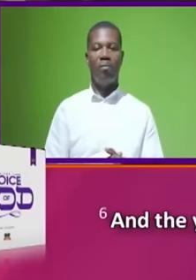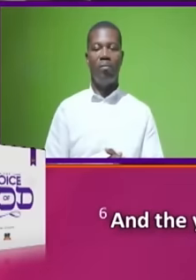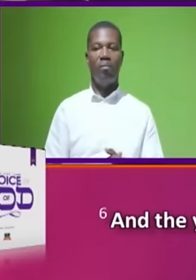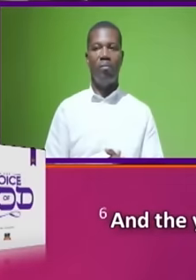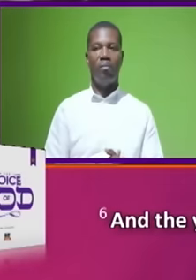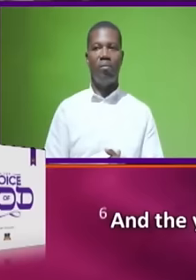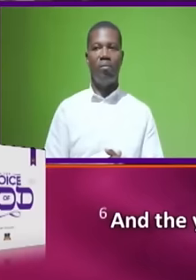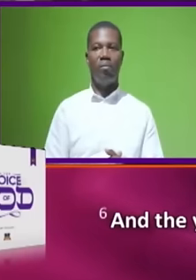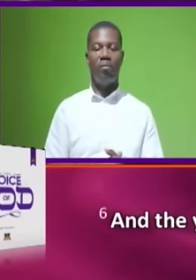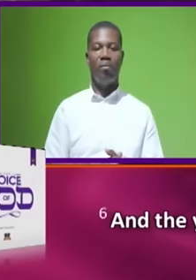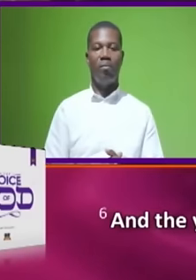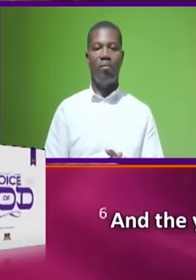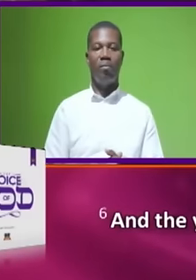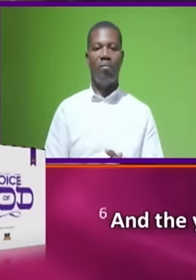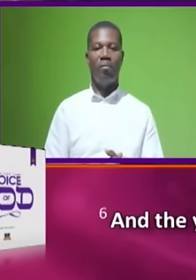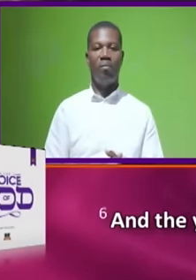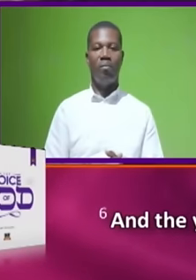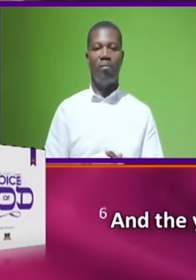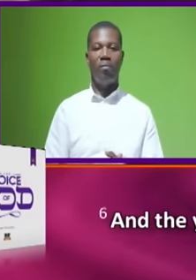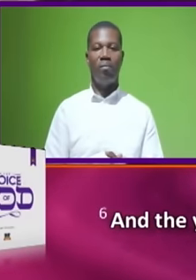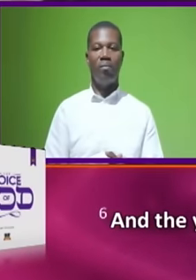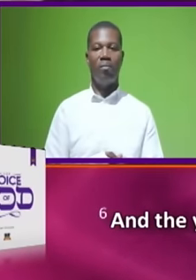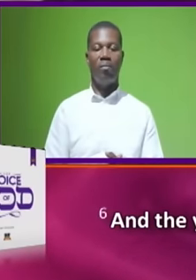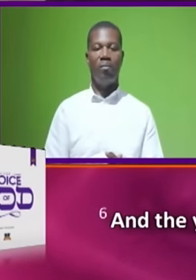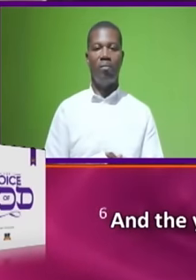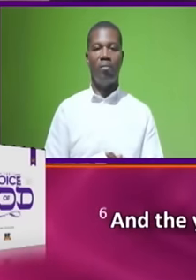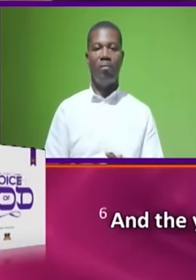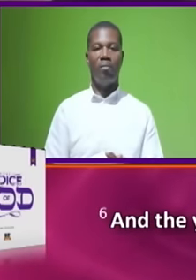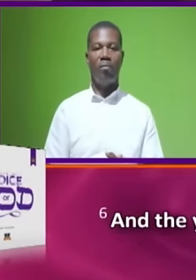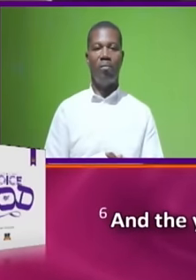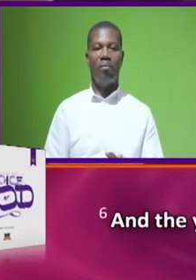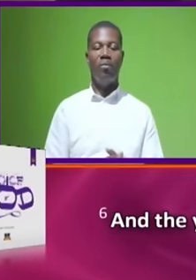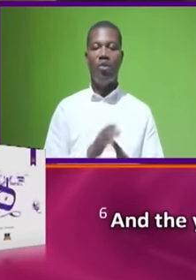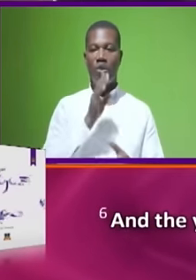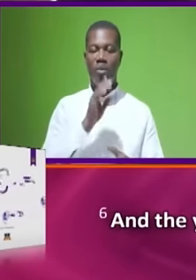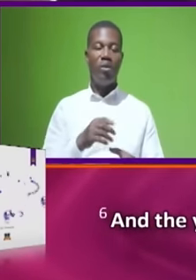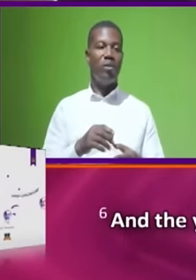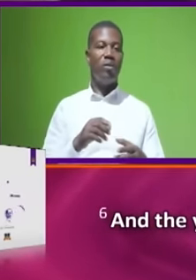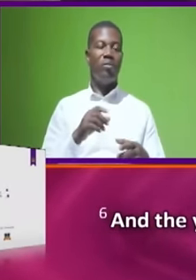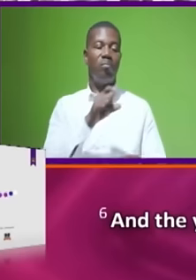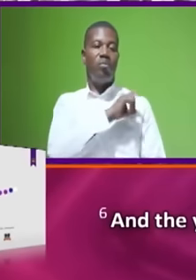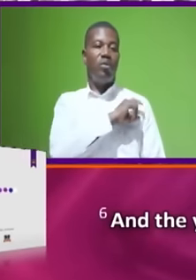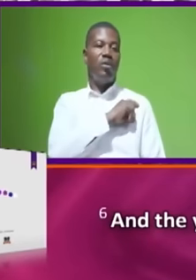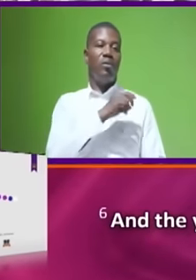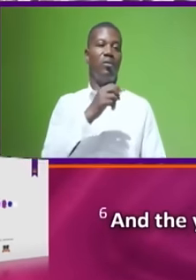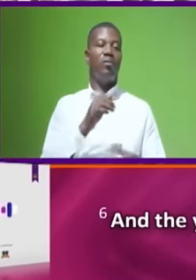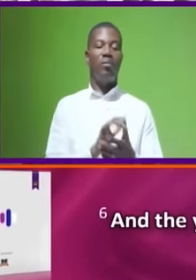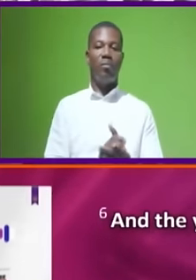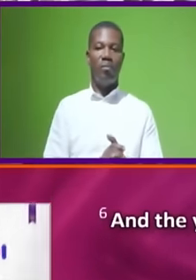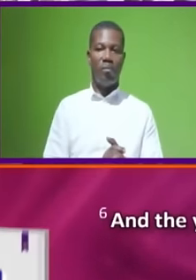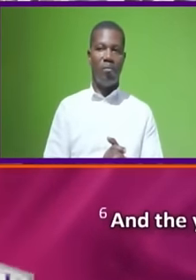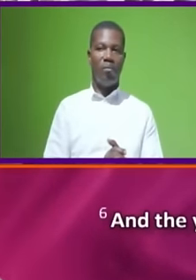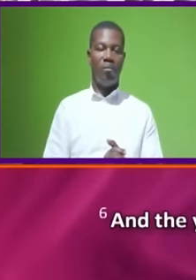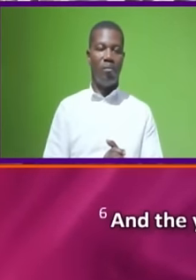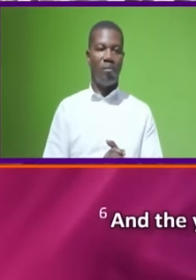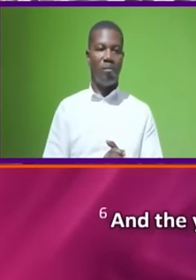be a police or a legal issue. And Quebec so, for police case. So now it will be that it will be monetary